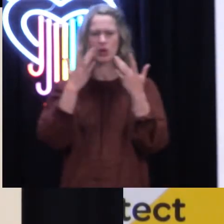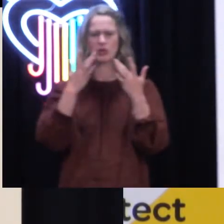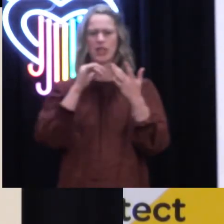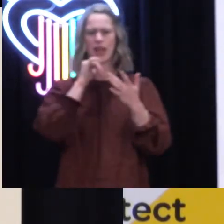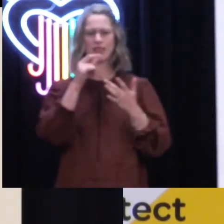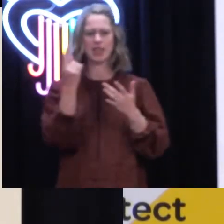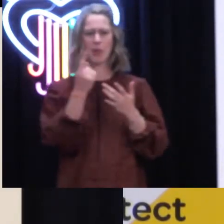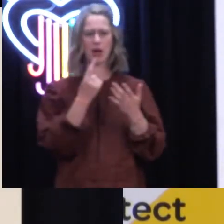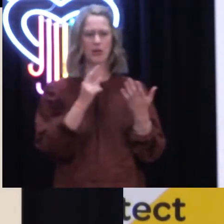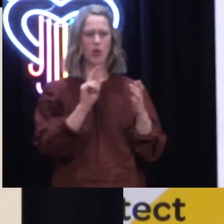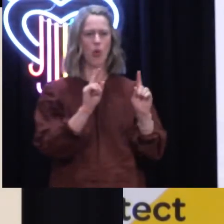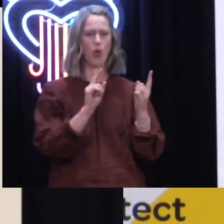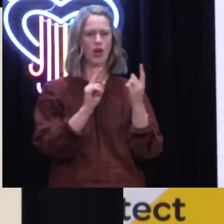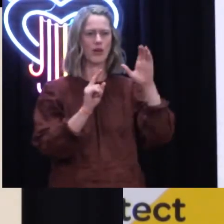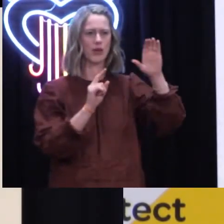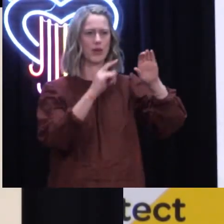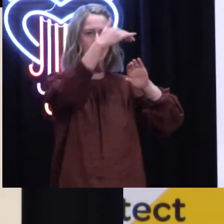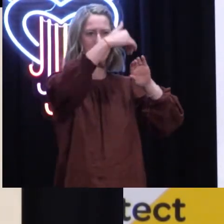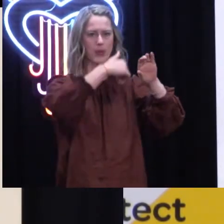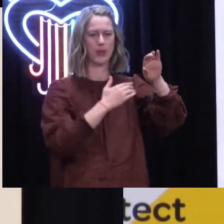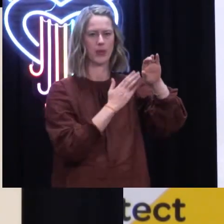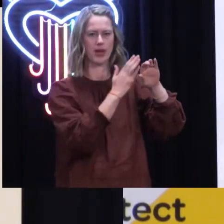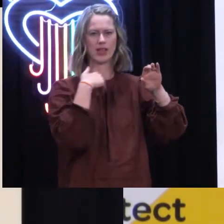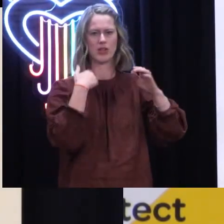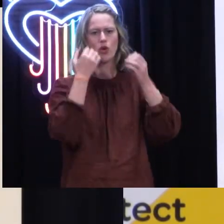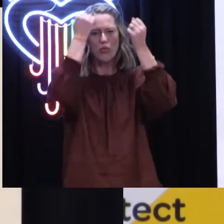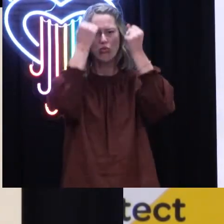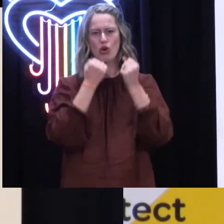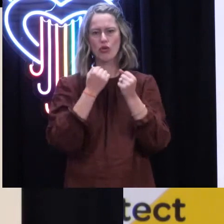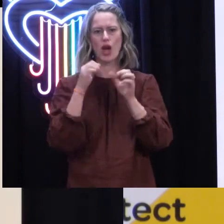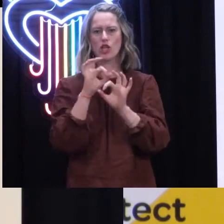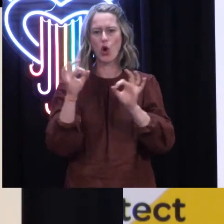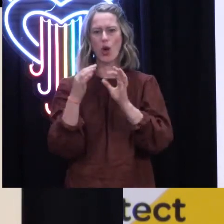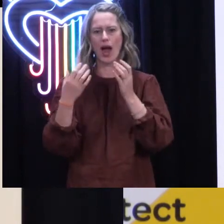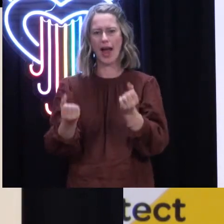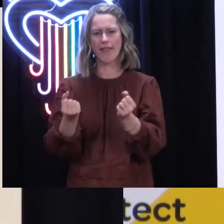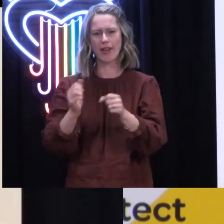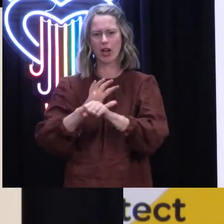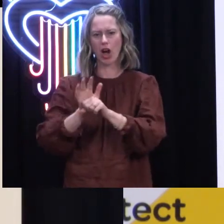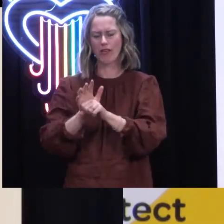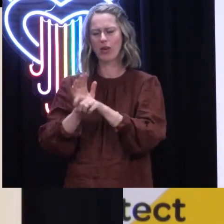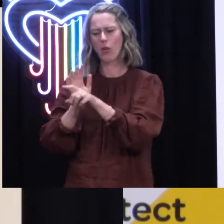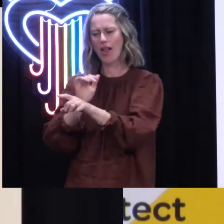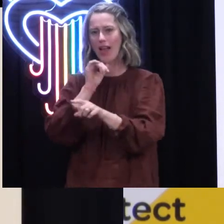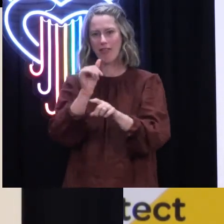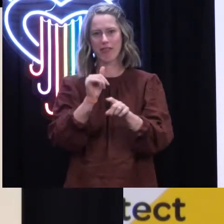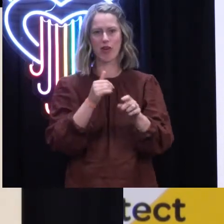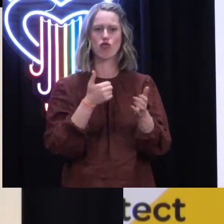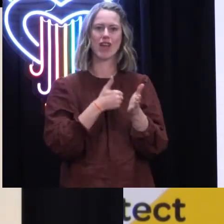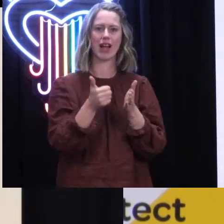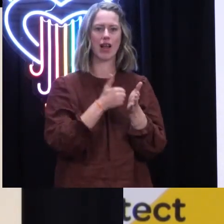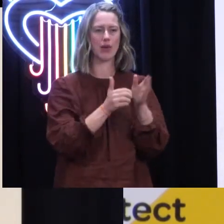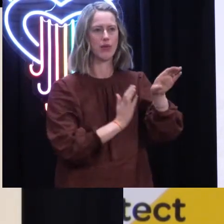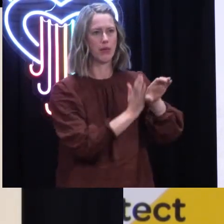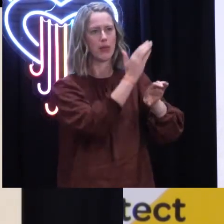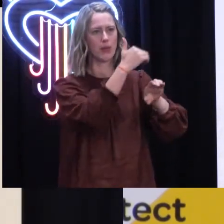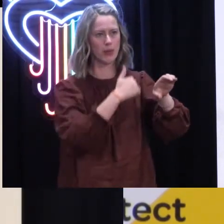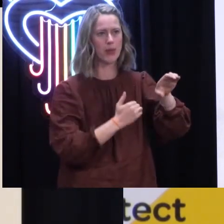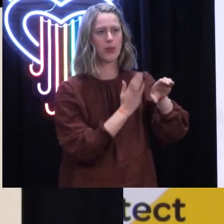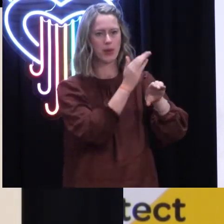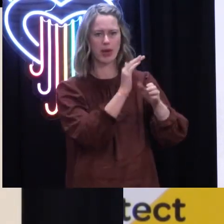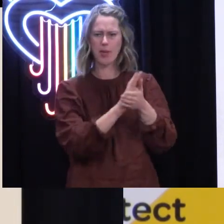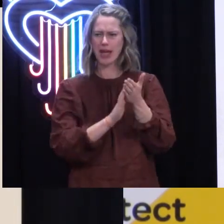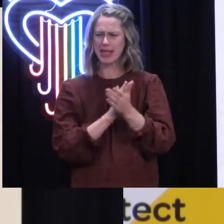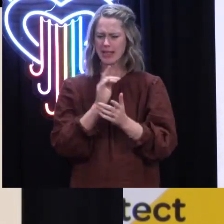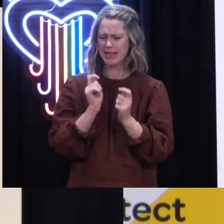keeping in mind that if someone's coming back and forwards across the boundary, if you have to have a negative test every time, are you requiring them to be